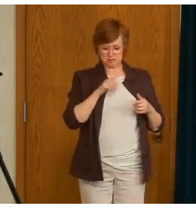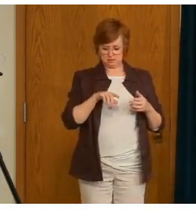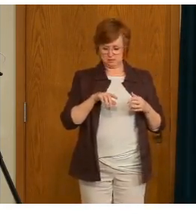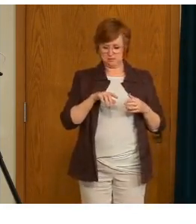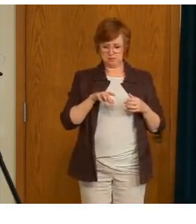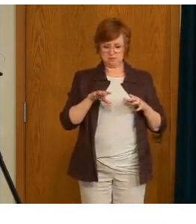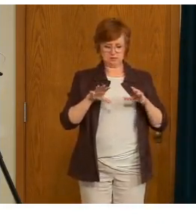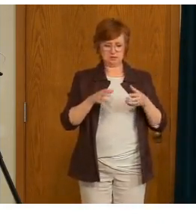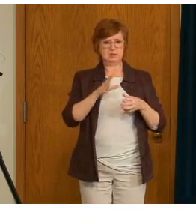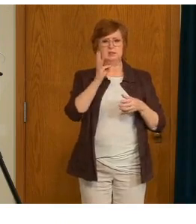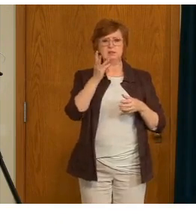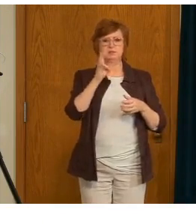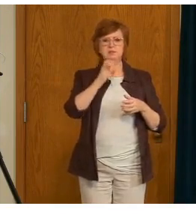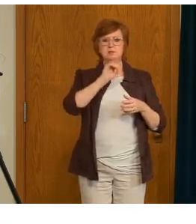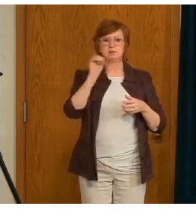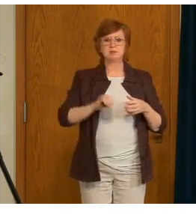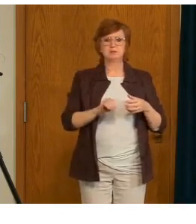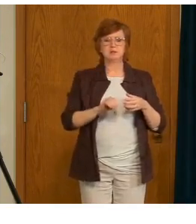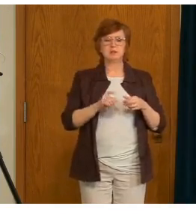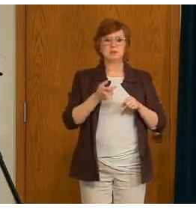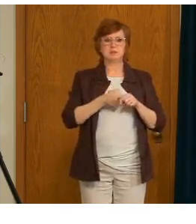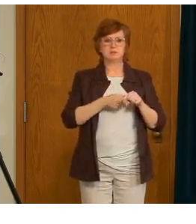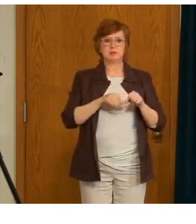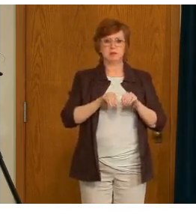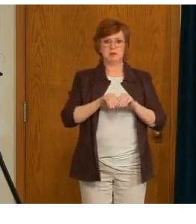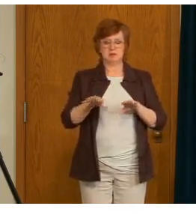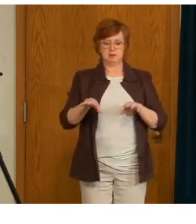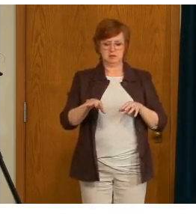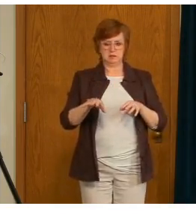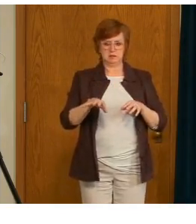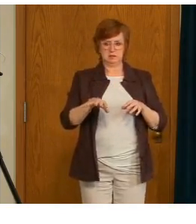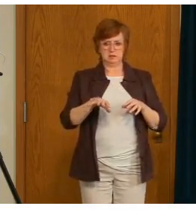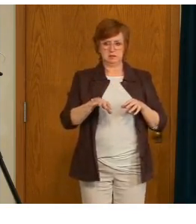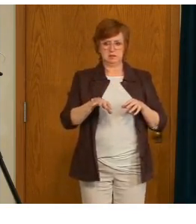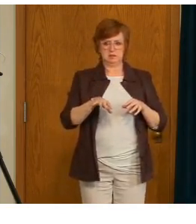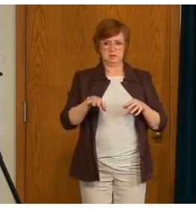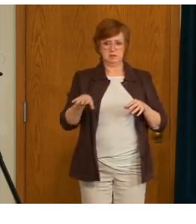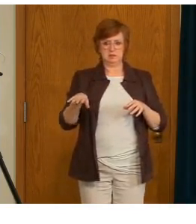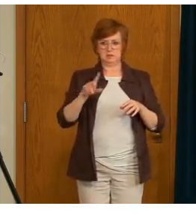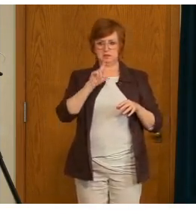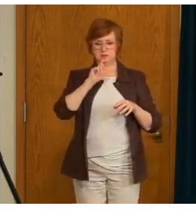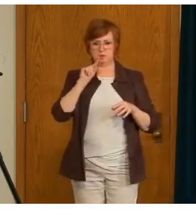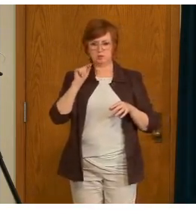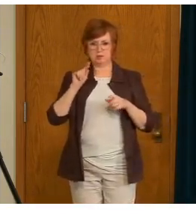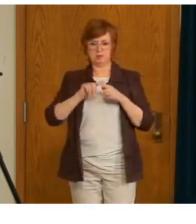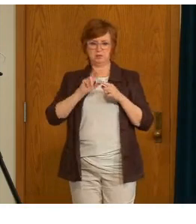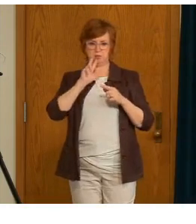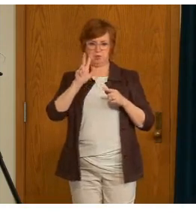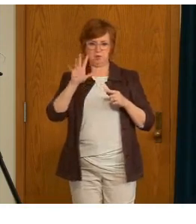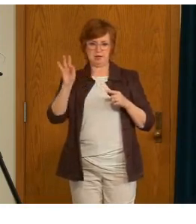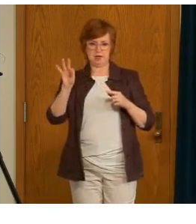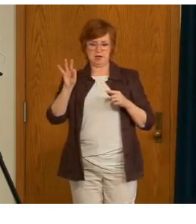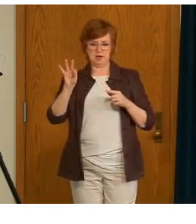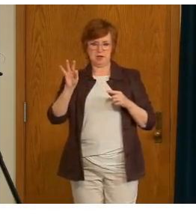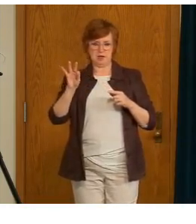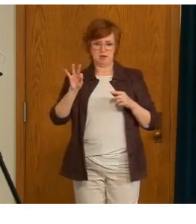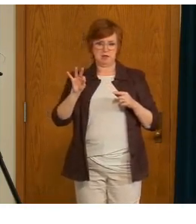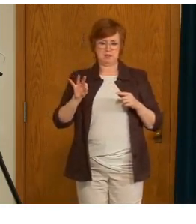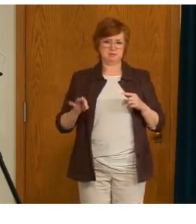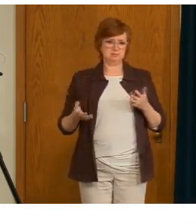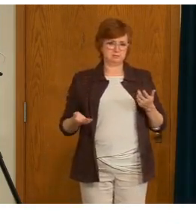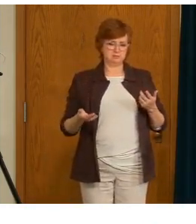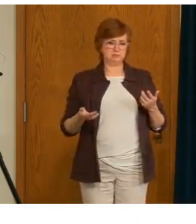COVID transmission was, so 37% of COVID cases were 20 to 39. So again, people in their 30s can now